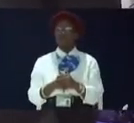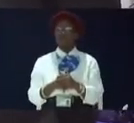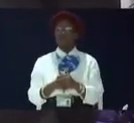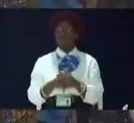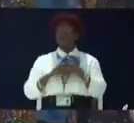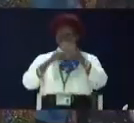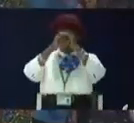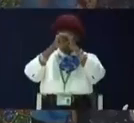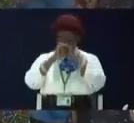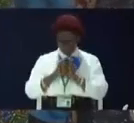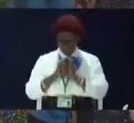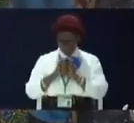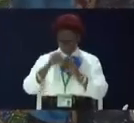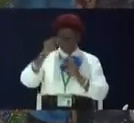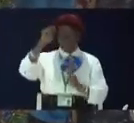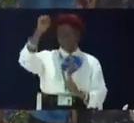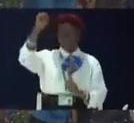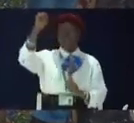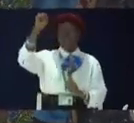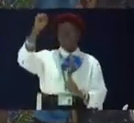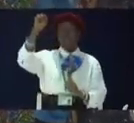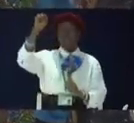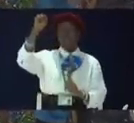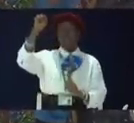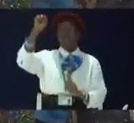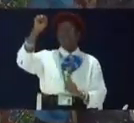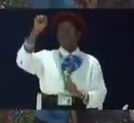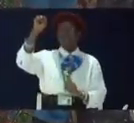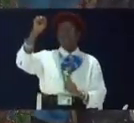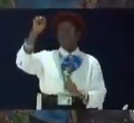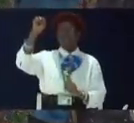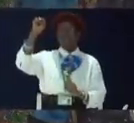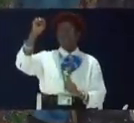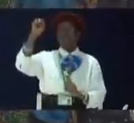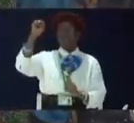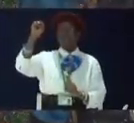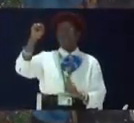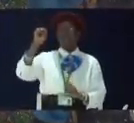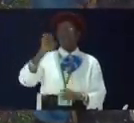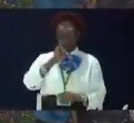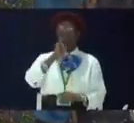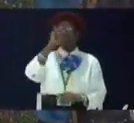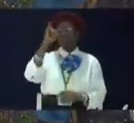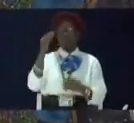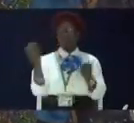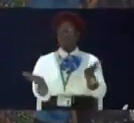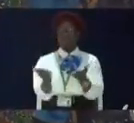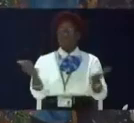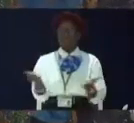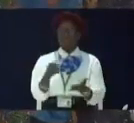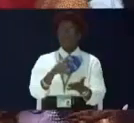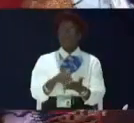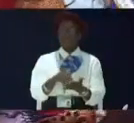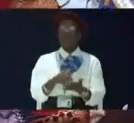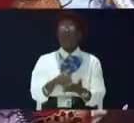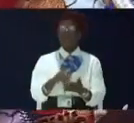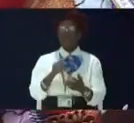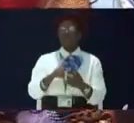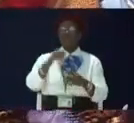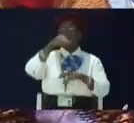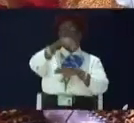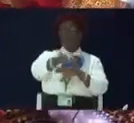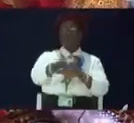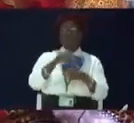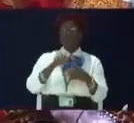Worship Him. And just if you. He say again tonight to bless you. Don't want to see